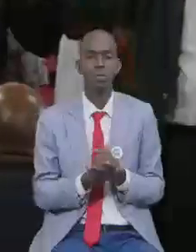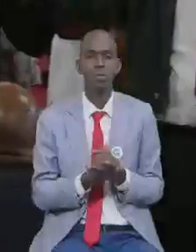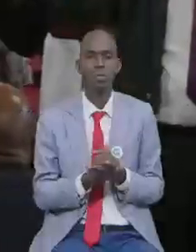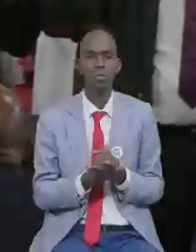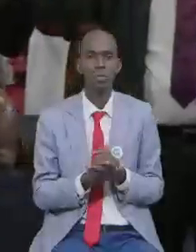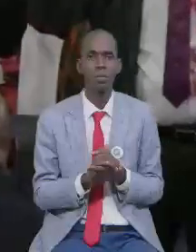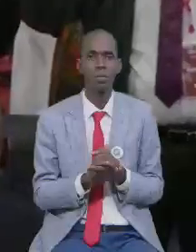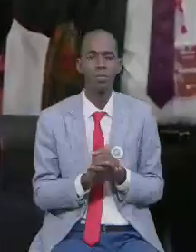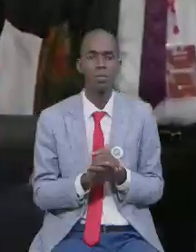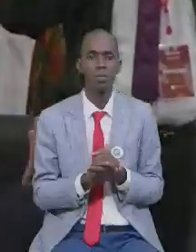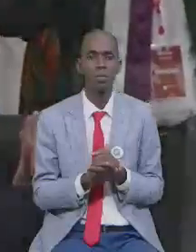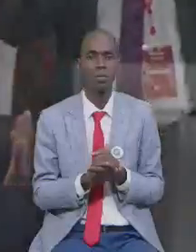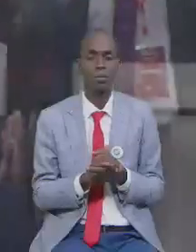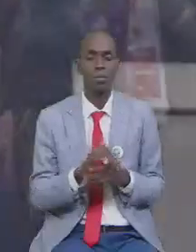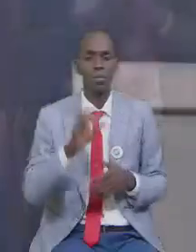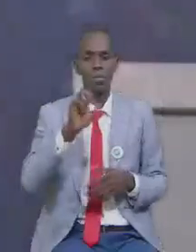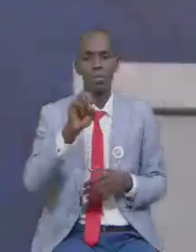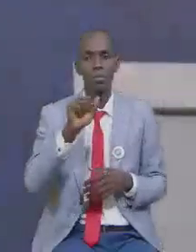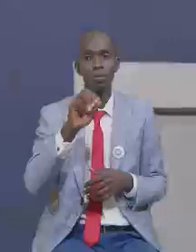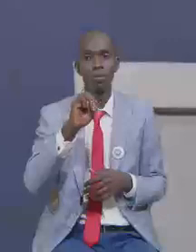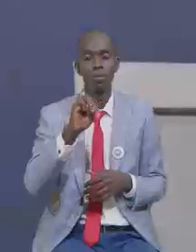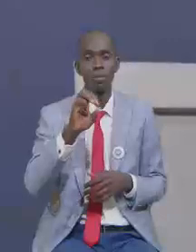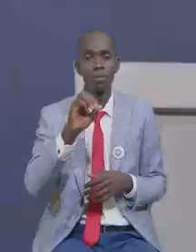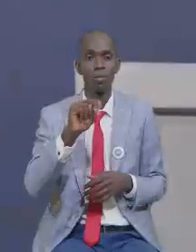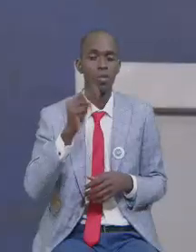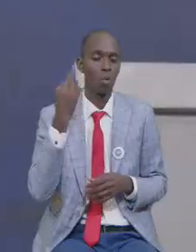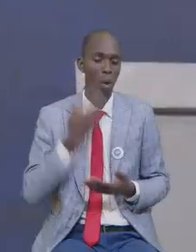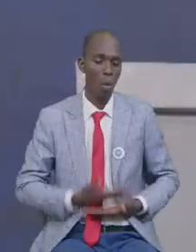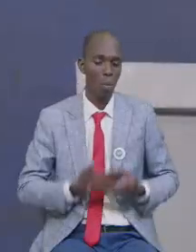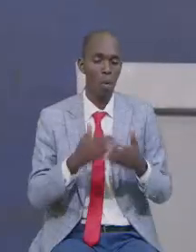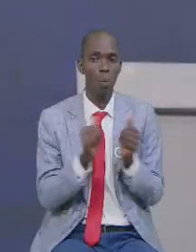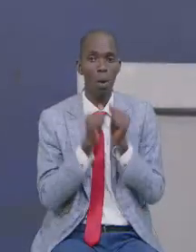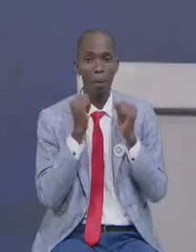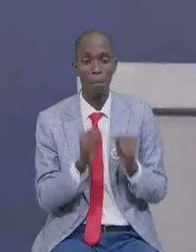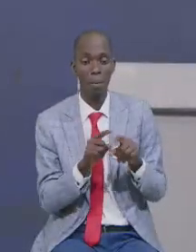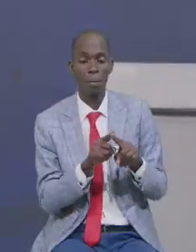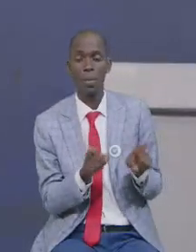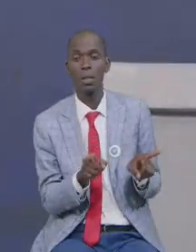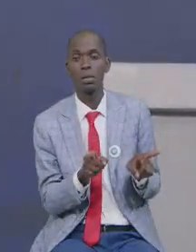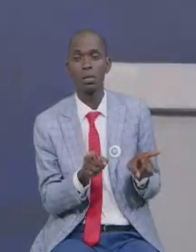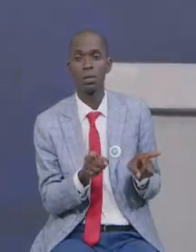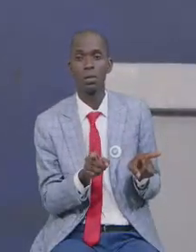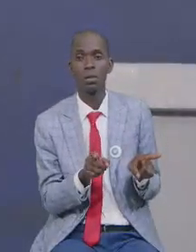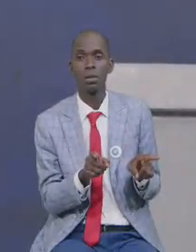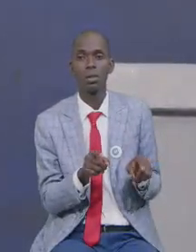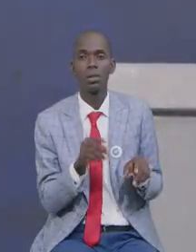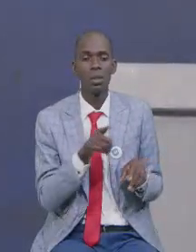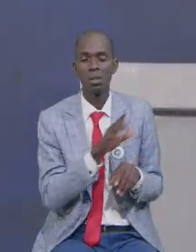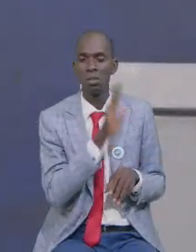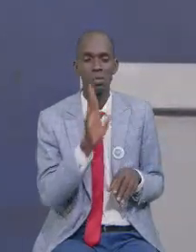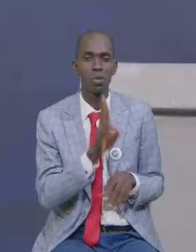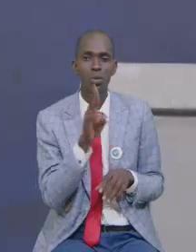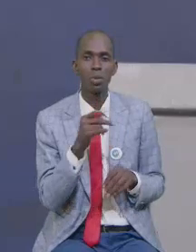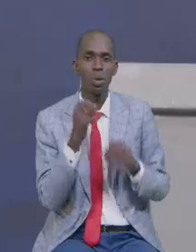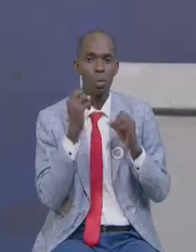Something was born with power, but he never used the power. But all